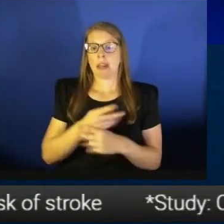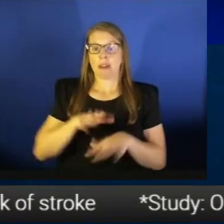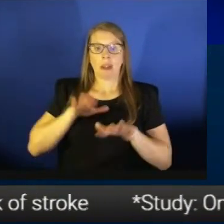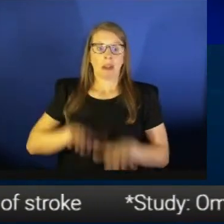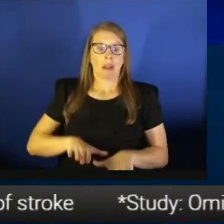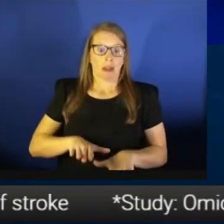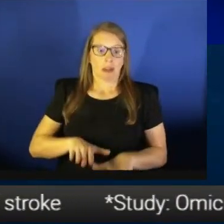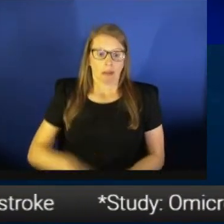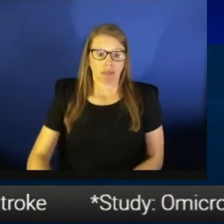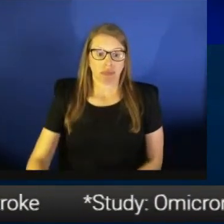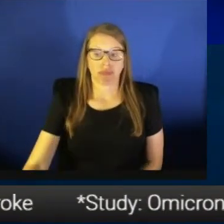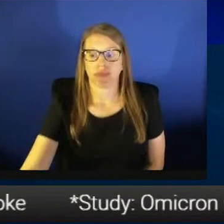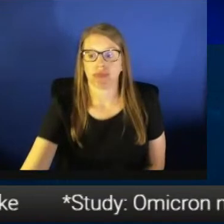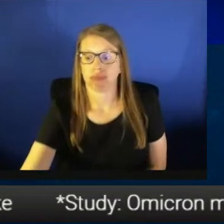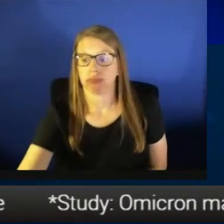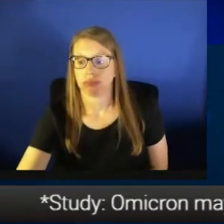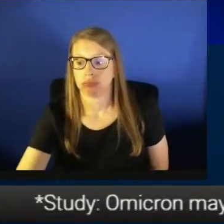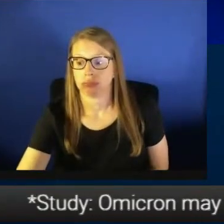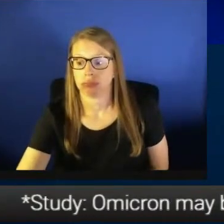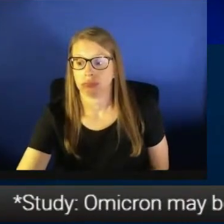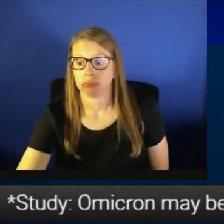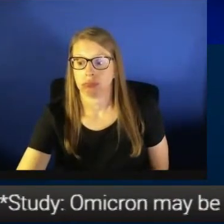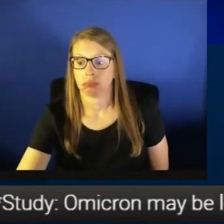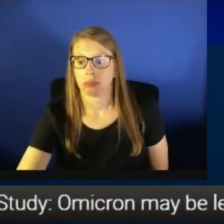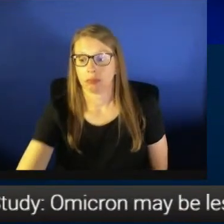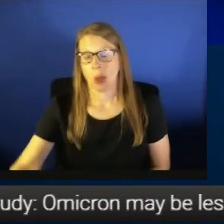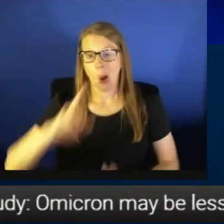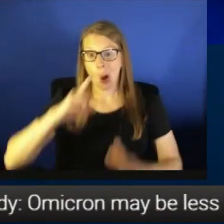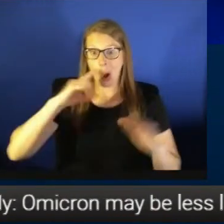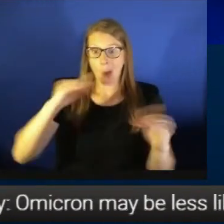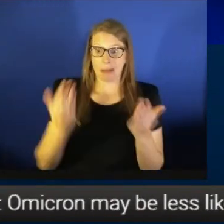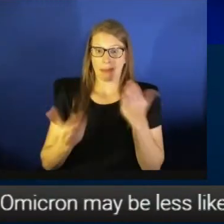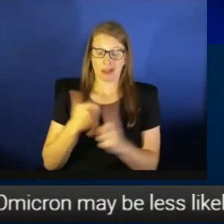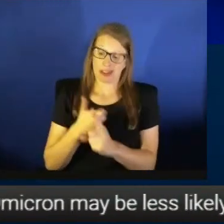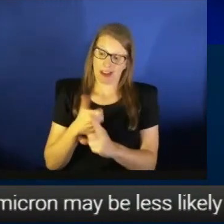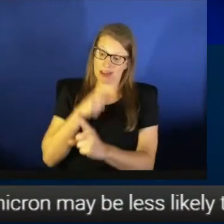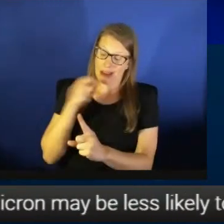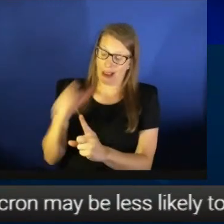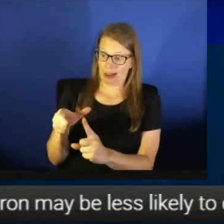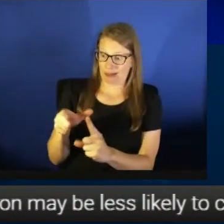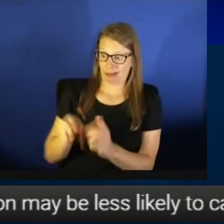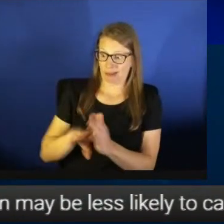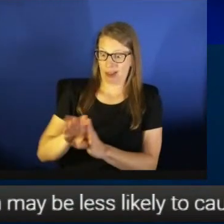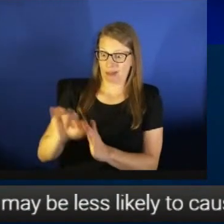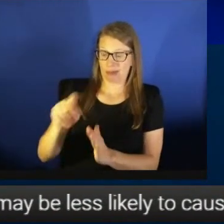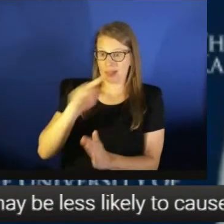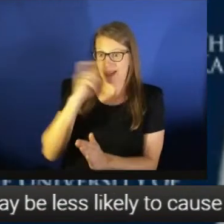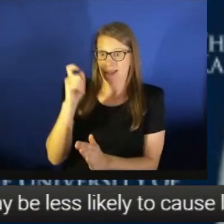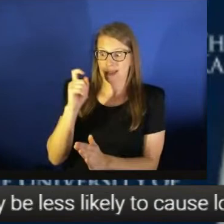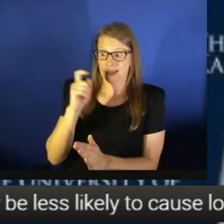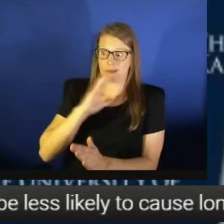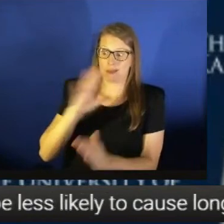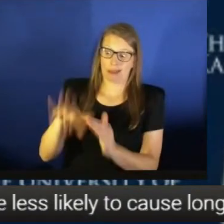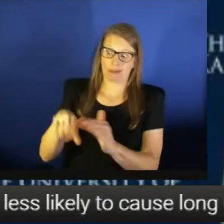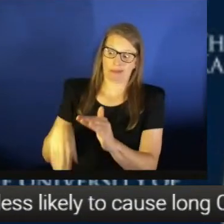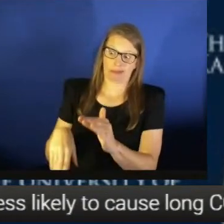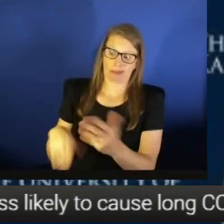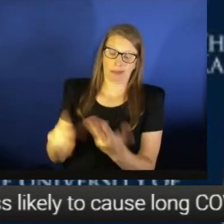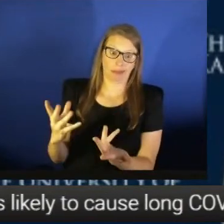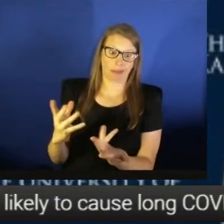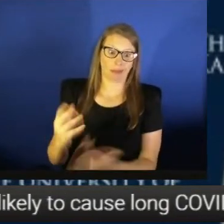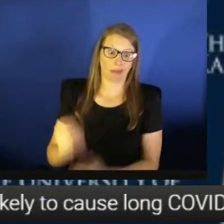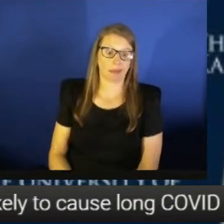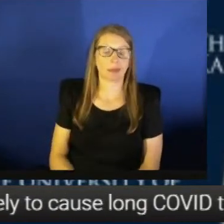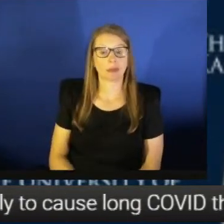some sort of words of hope that she may not get it, especially since she's under that age group. Yeah, I mean, it sounds like if you